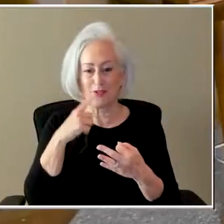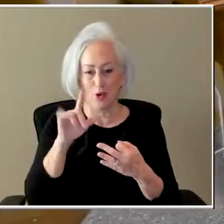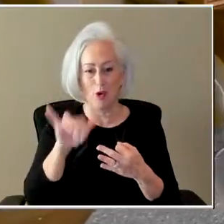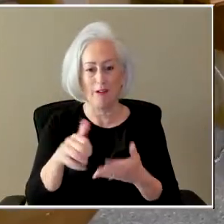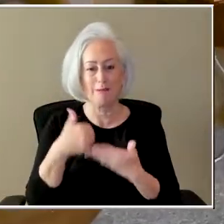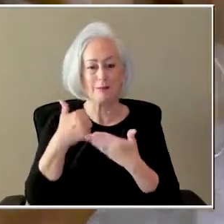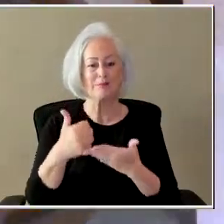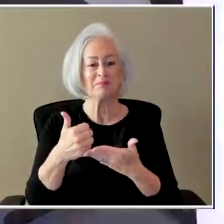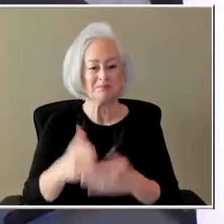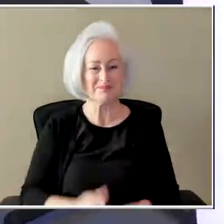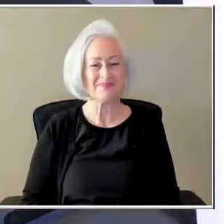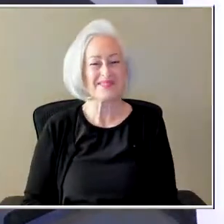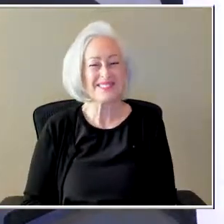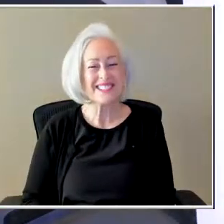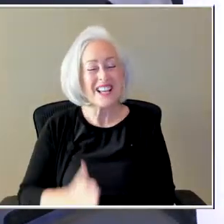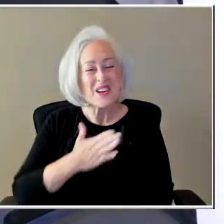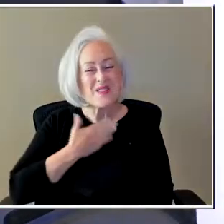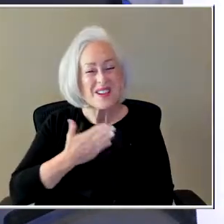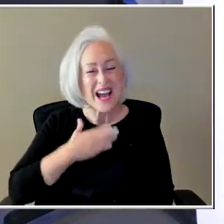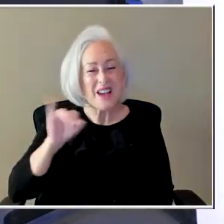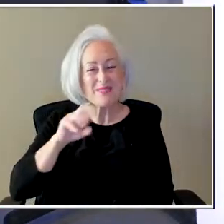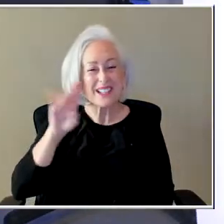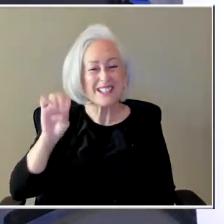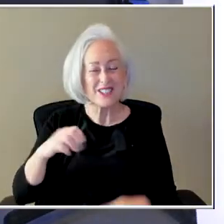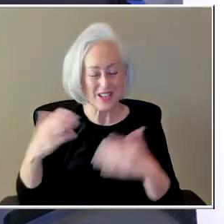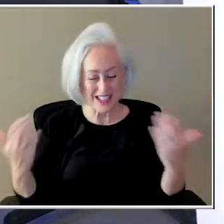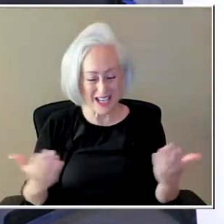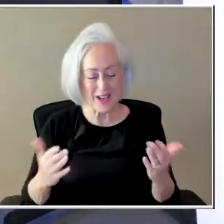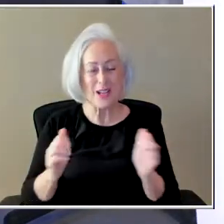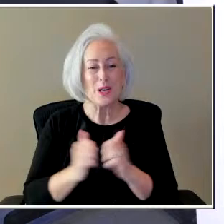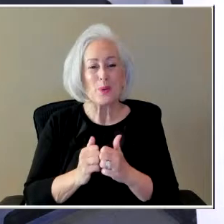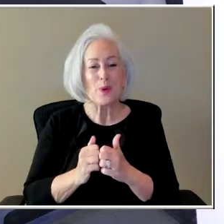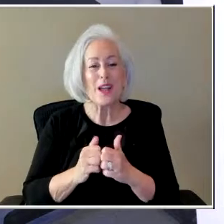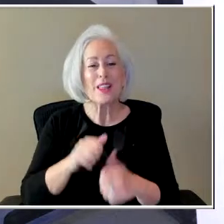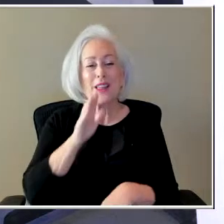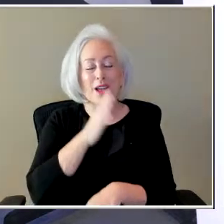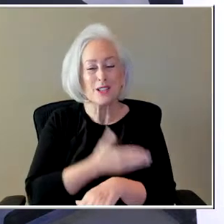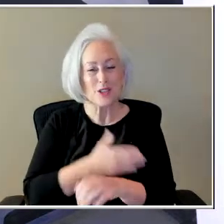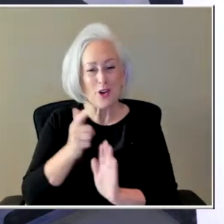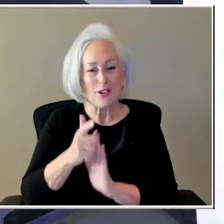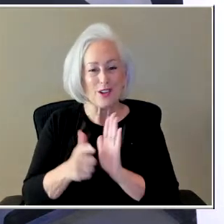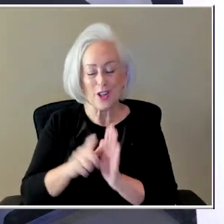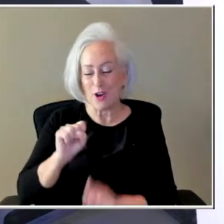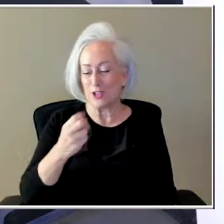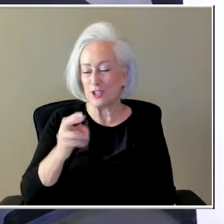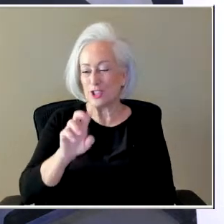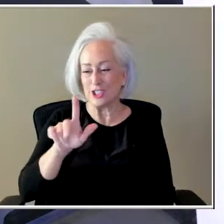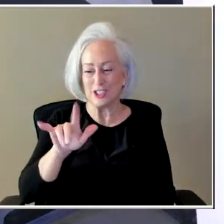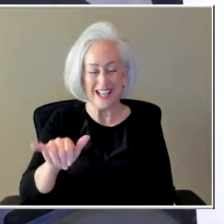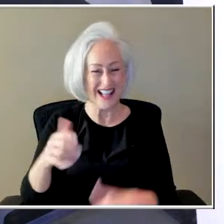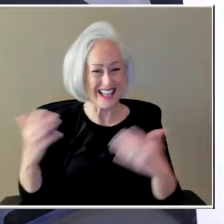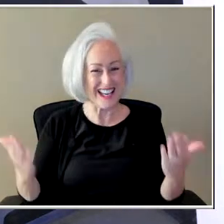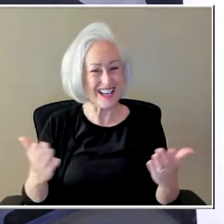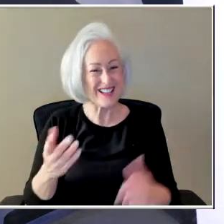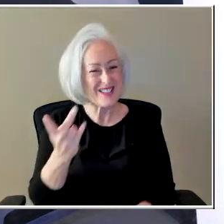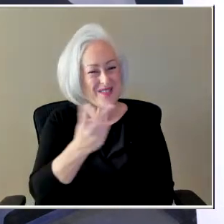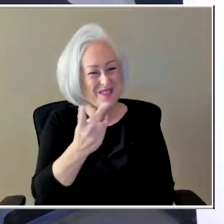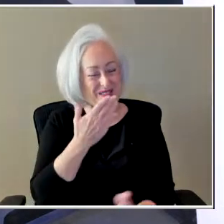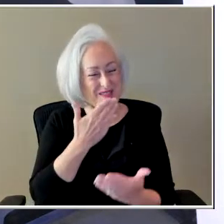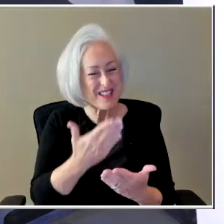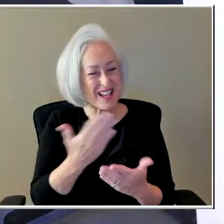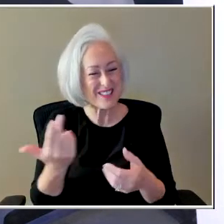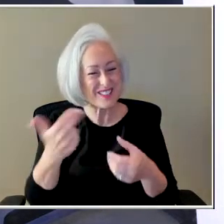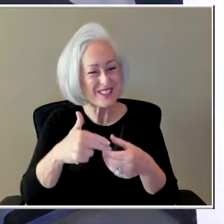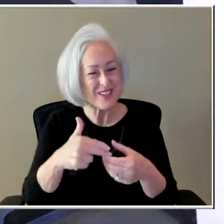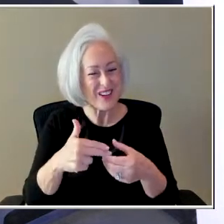And we are so happy to have Joyce Zerger and her daughter-in-law, Shelley, joining us here today. Ladies, good to have you. Thank you. Good to have you. We're also